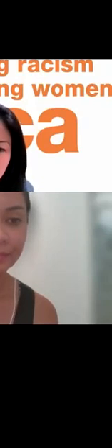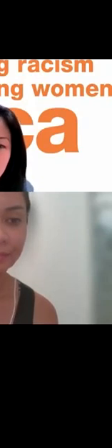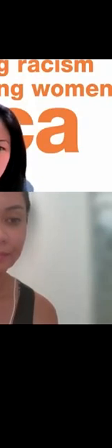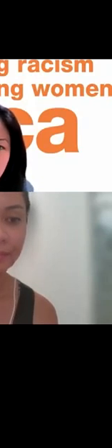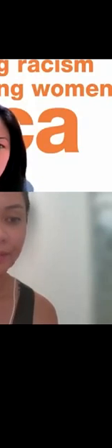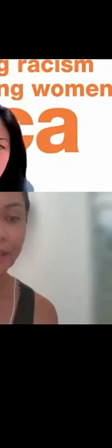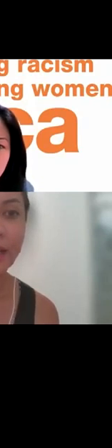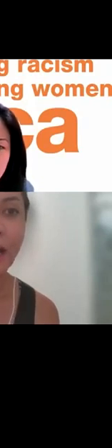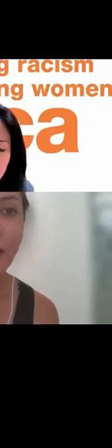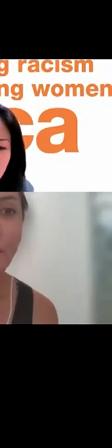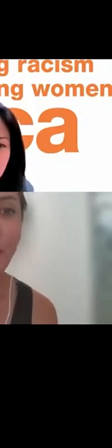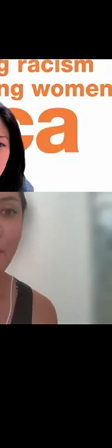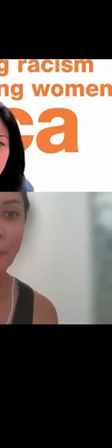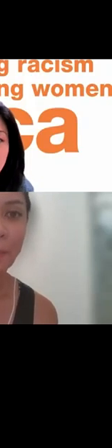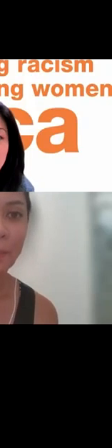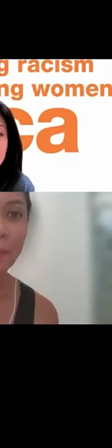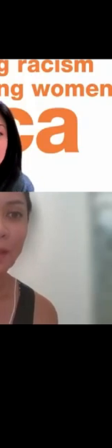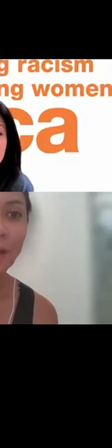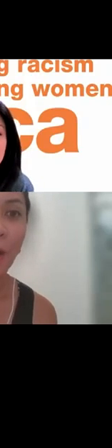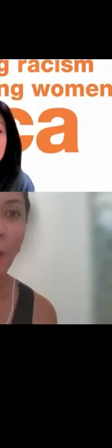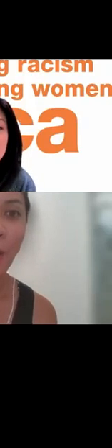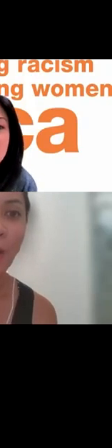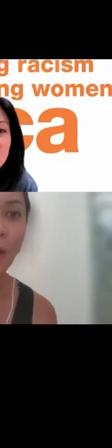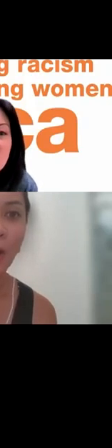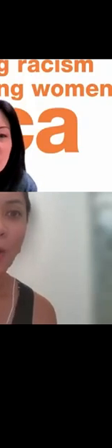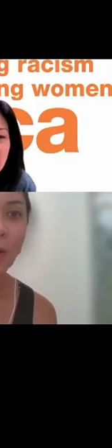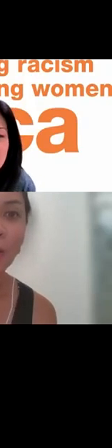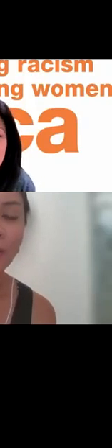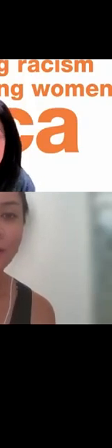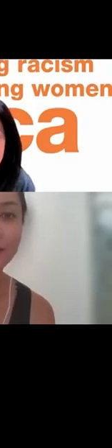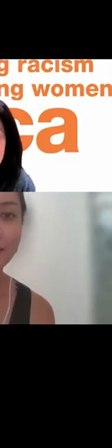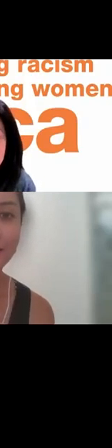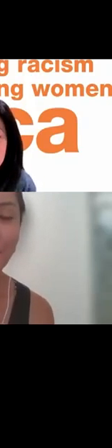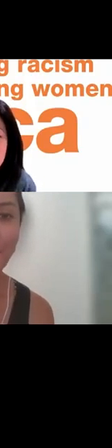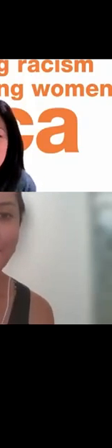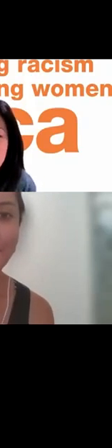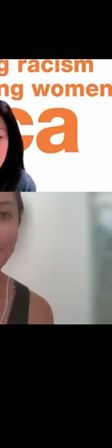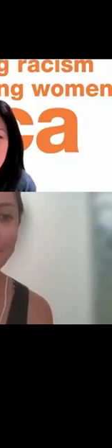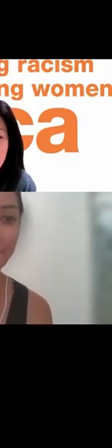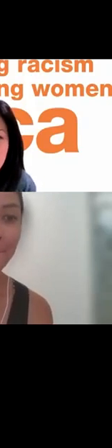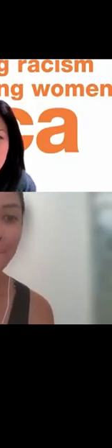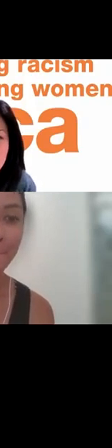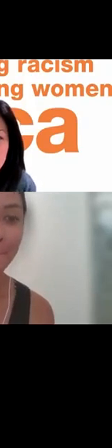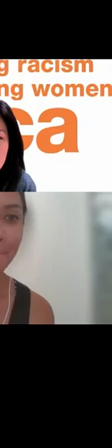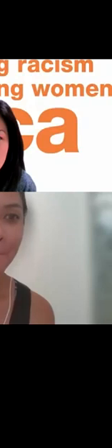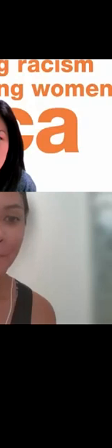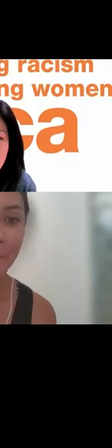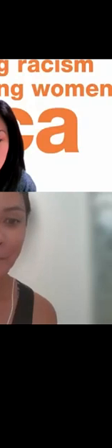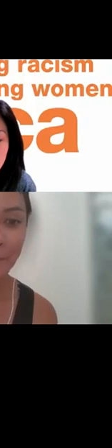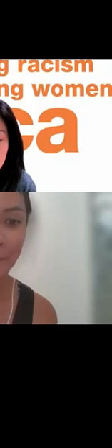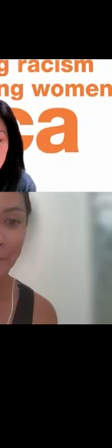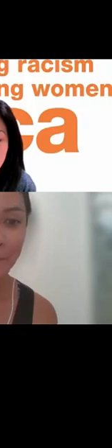have. I have a few last couple slides. Lauren, I just want to say also, that one of the things that